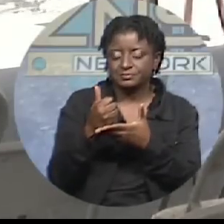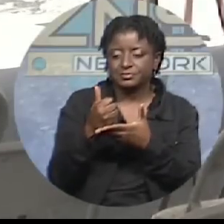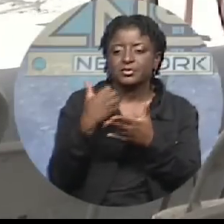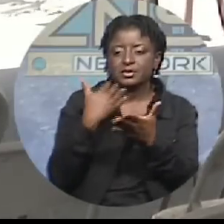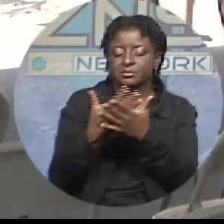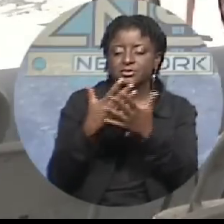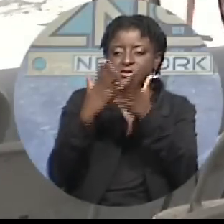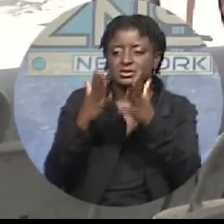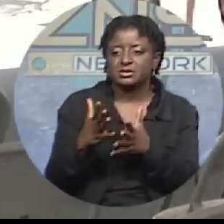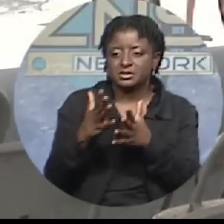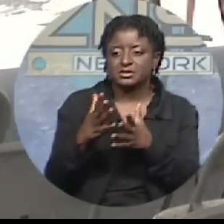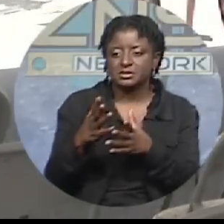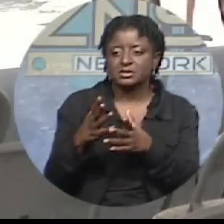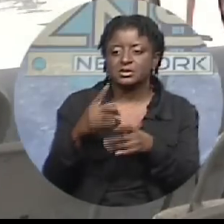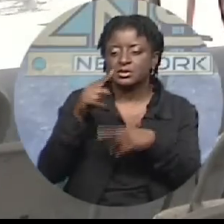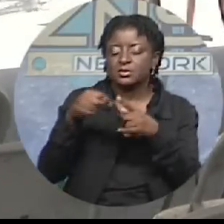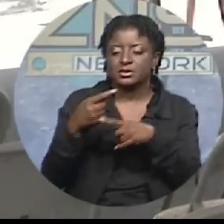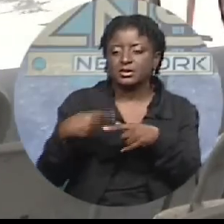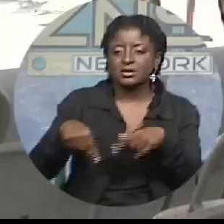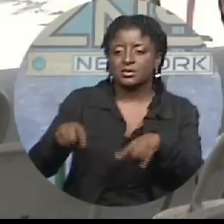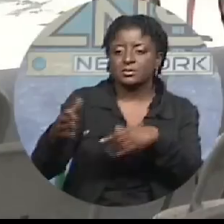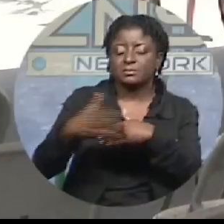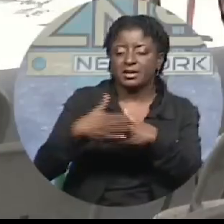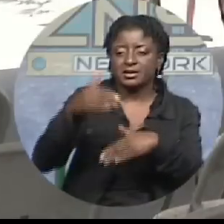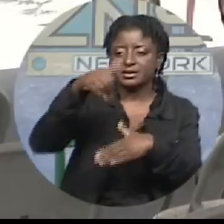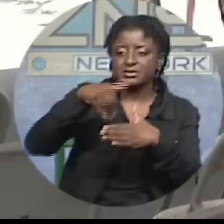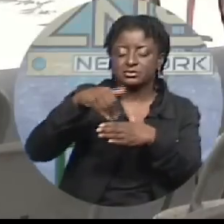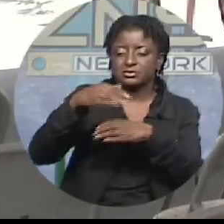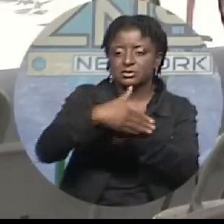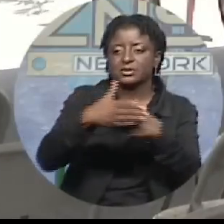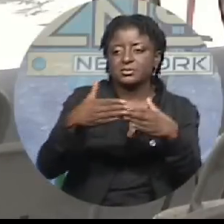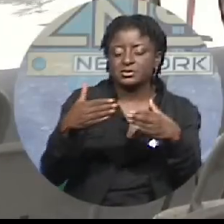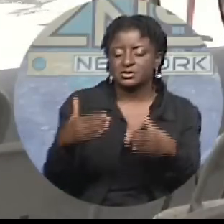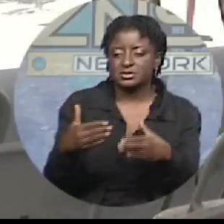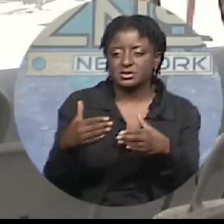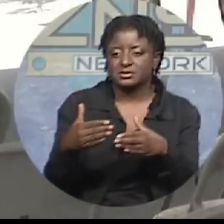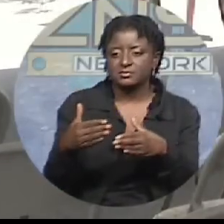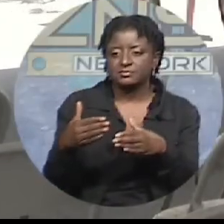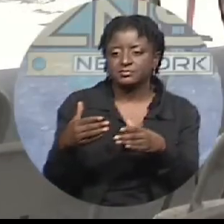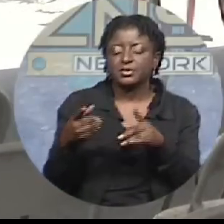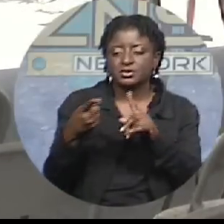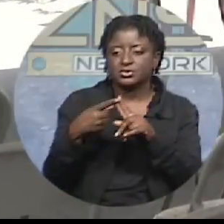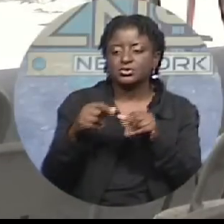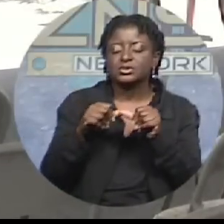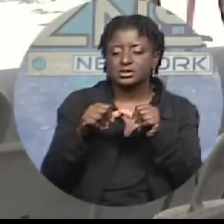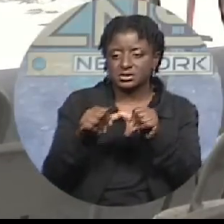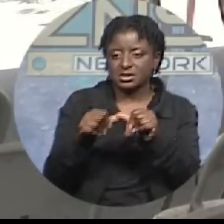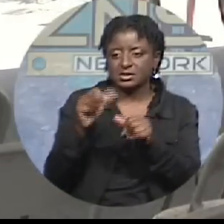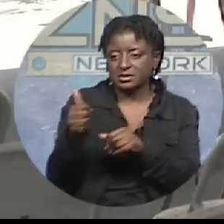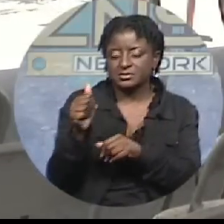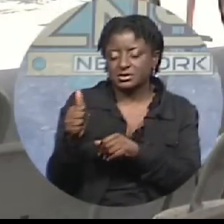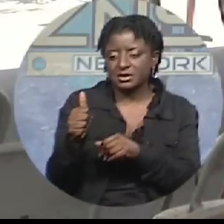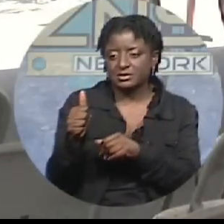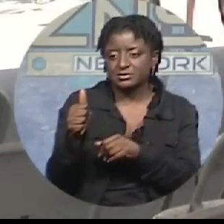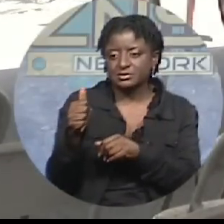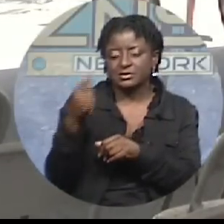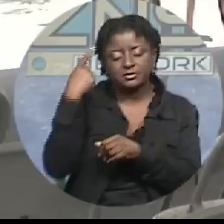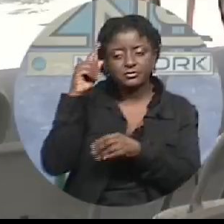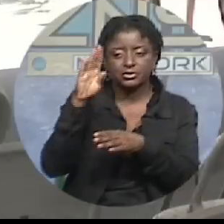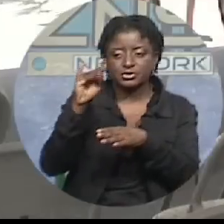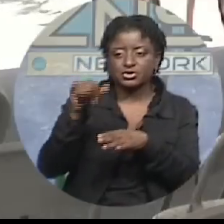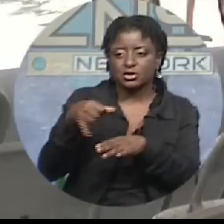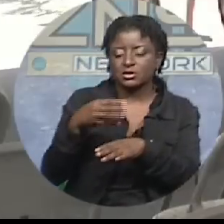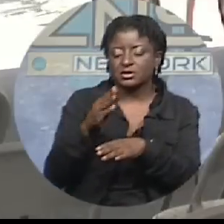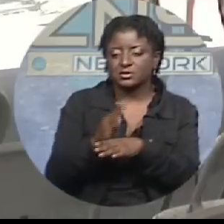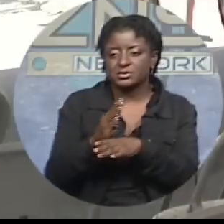inmate upon their release, which can be sustainable for themselves job-wise. And most of all, you want